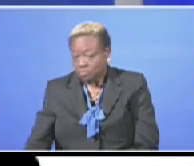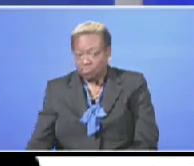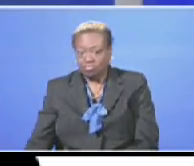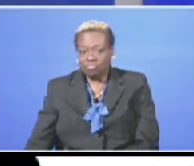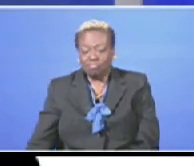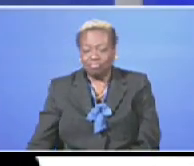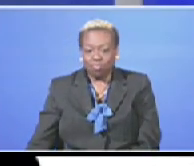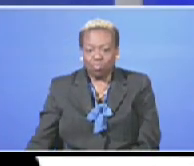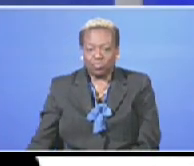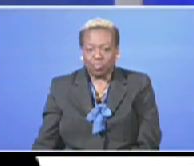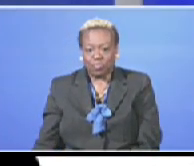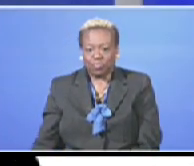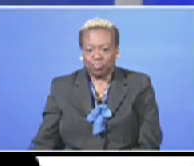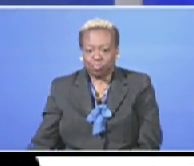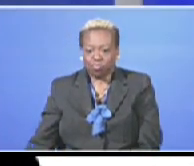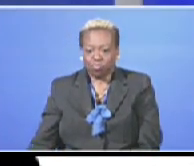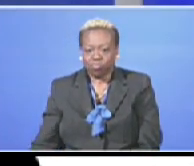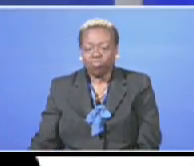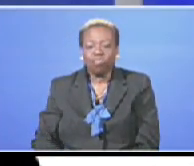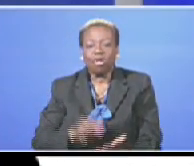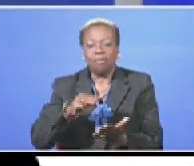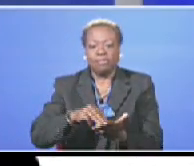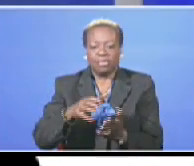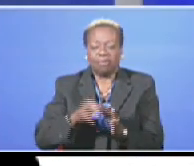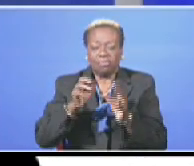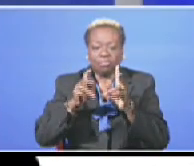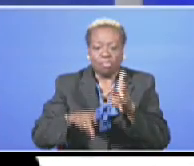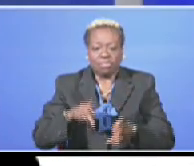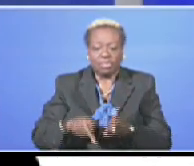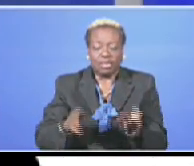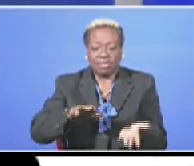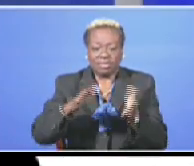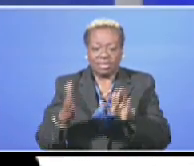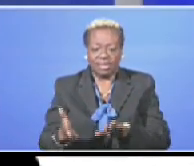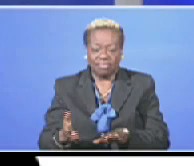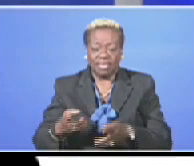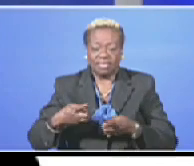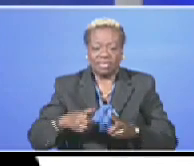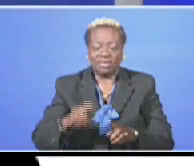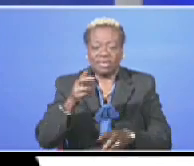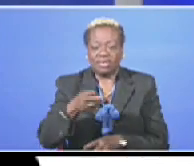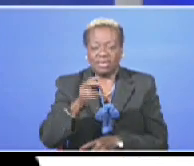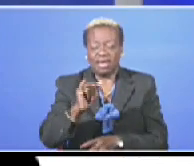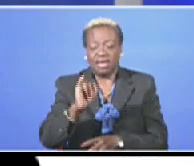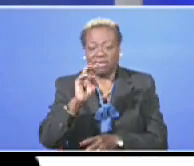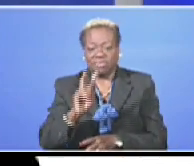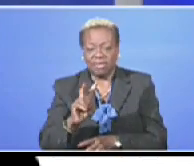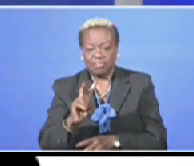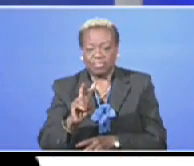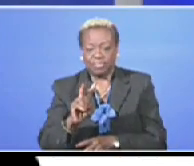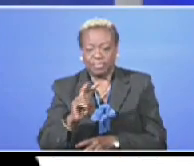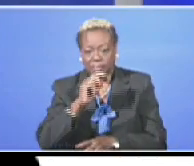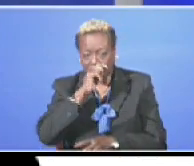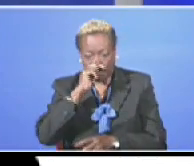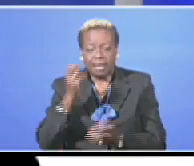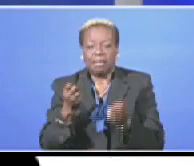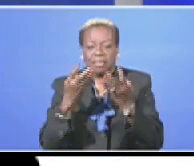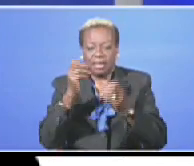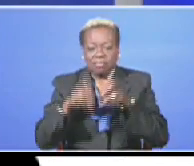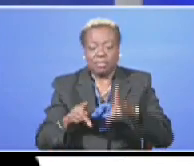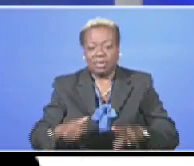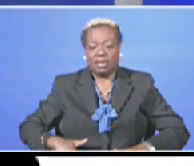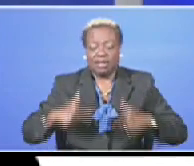Well, millions of people have died since the start of the HIV/AIDS epidemic, and millions continue to live with HIV